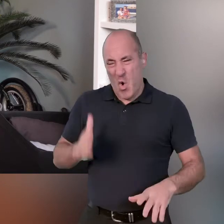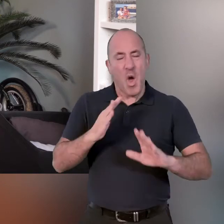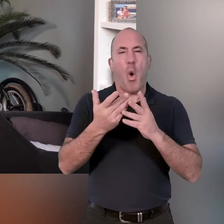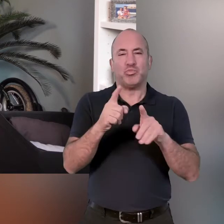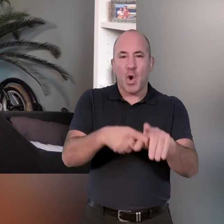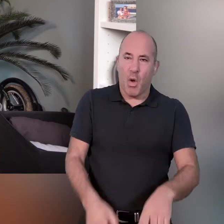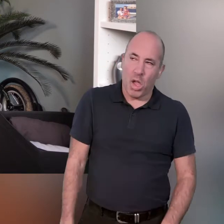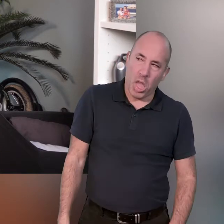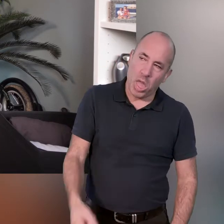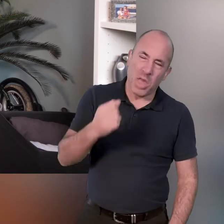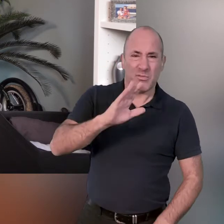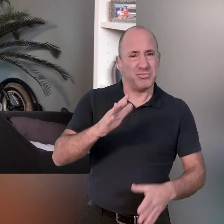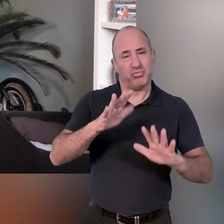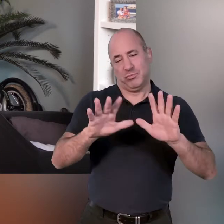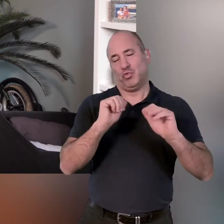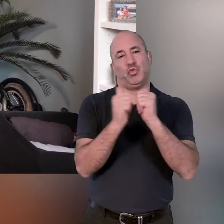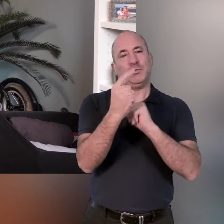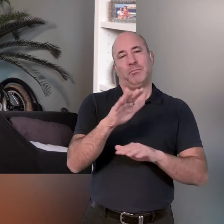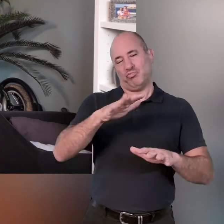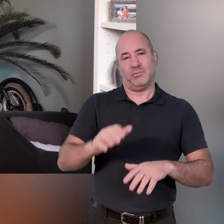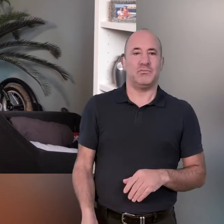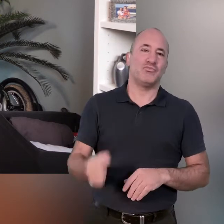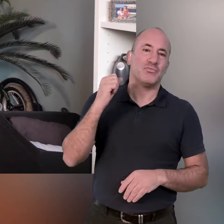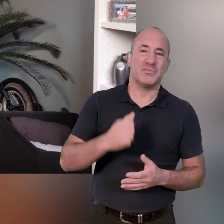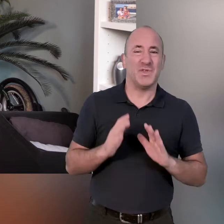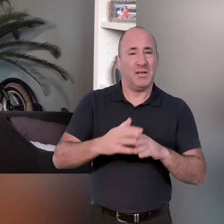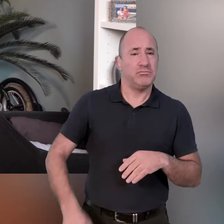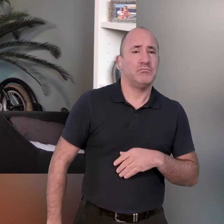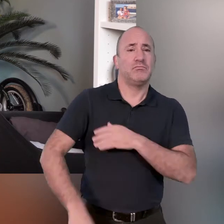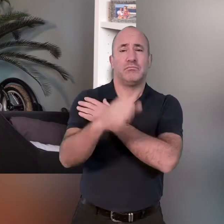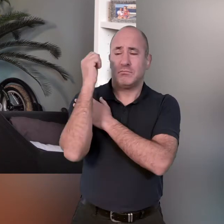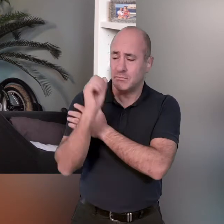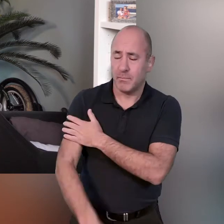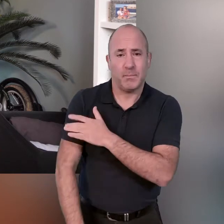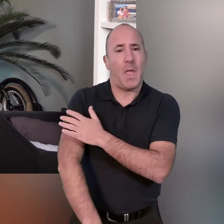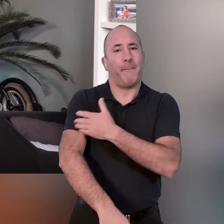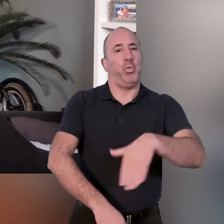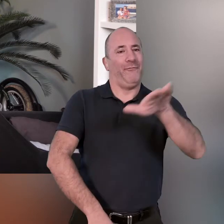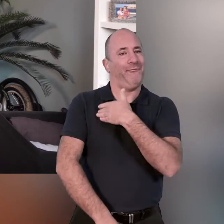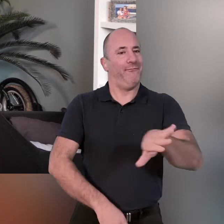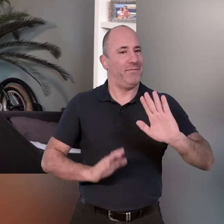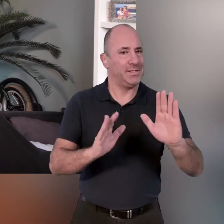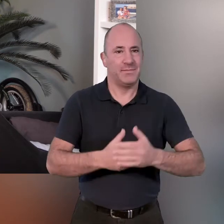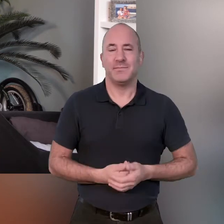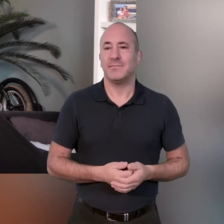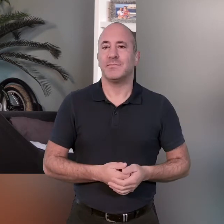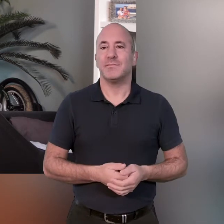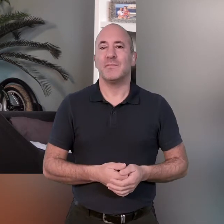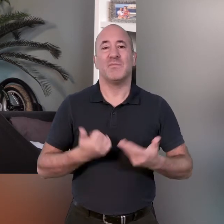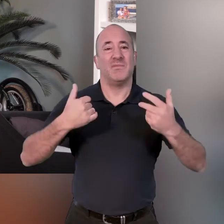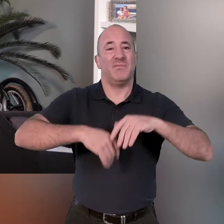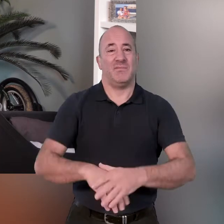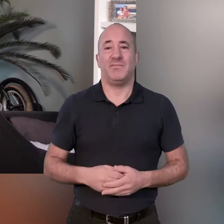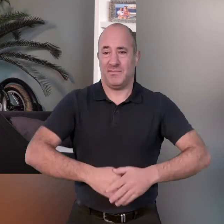not too fast, not too slow, somewhere in the middle, just so we get that arm moving. That's all that really matters here.